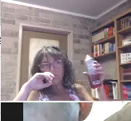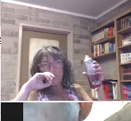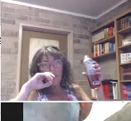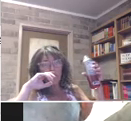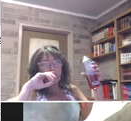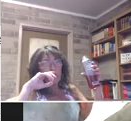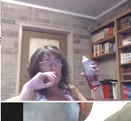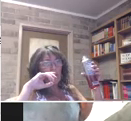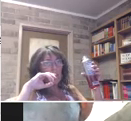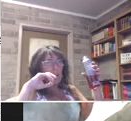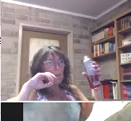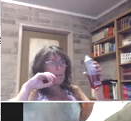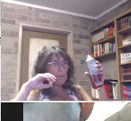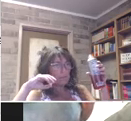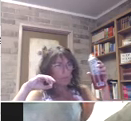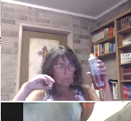against that